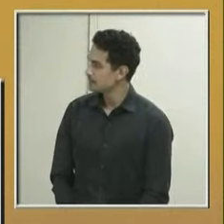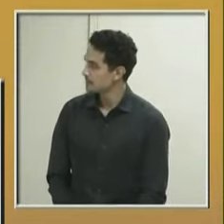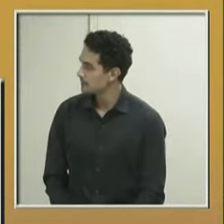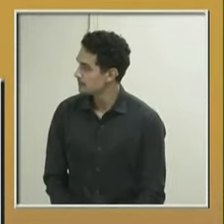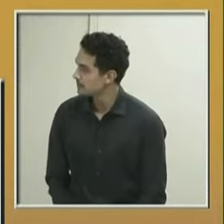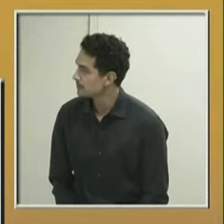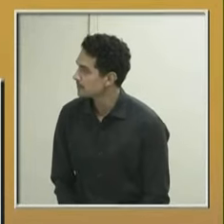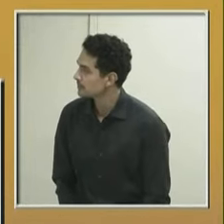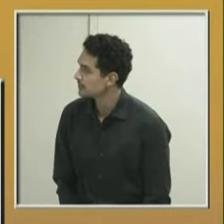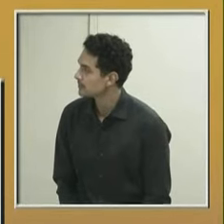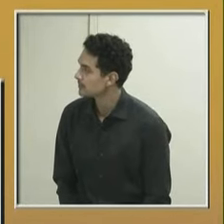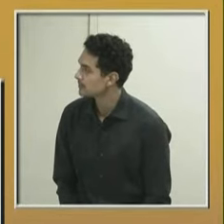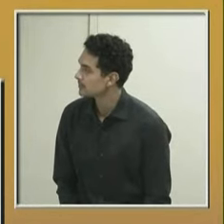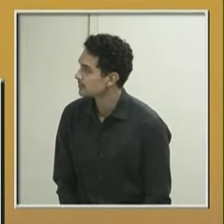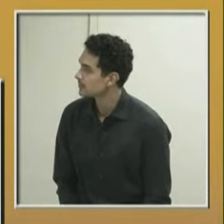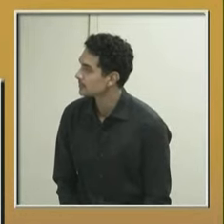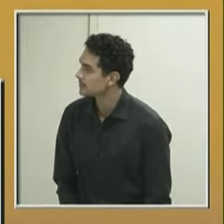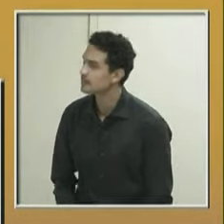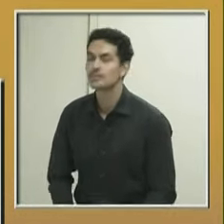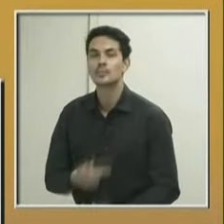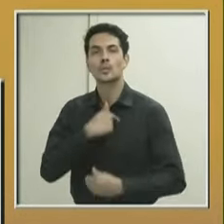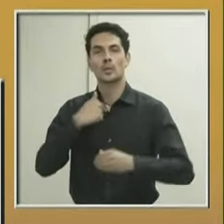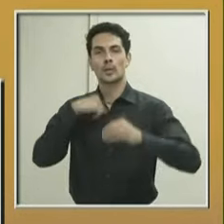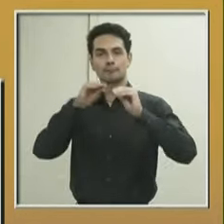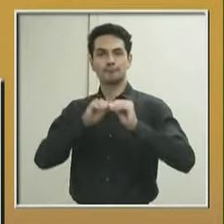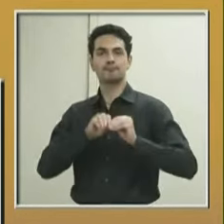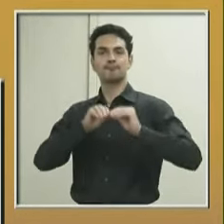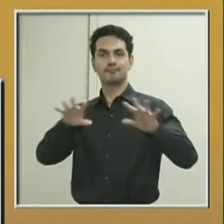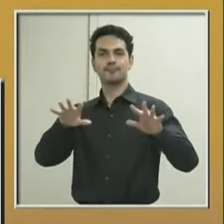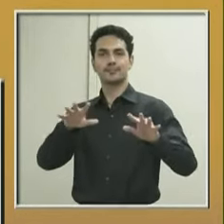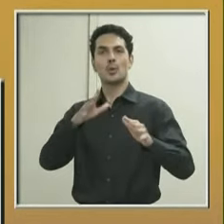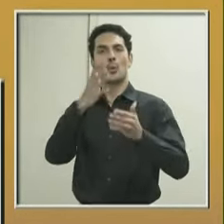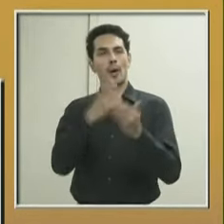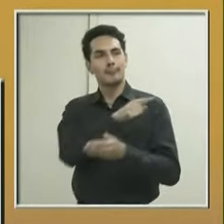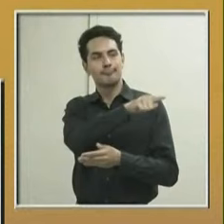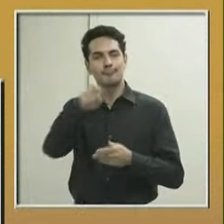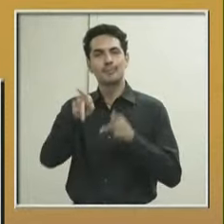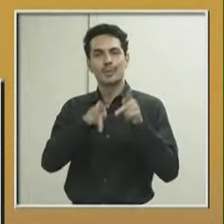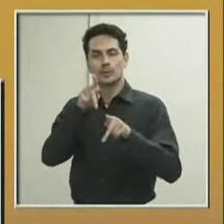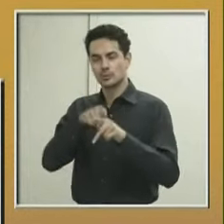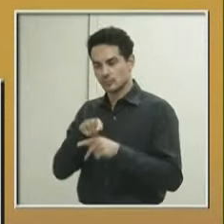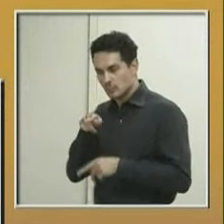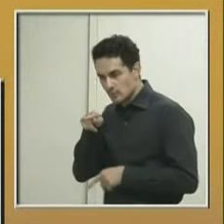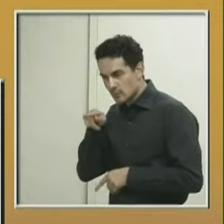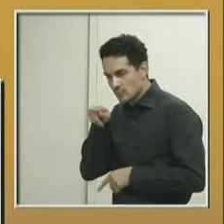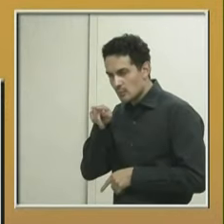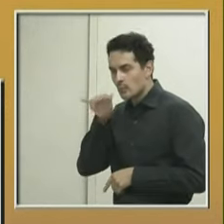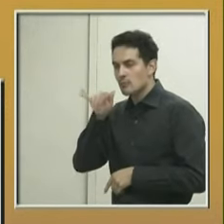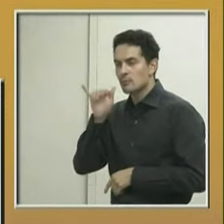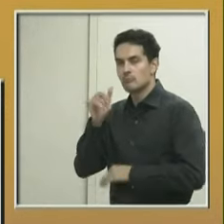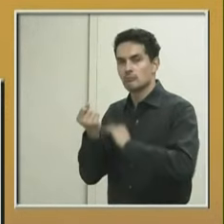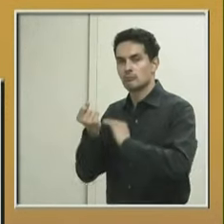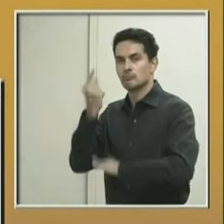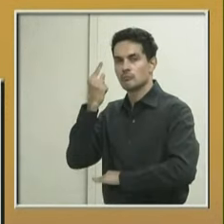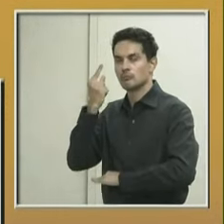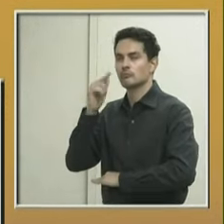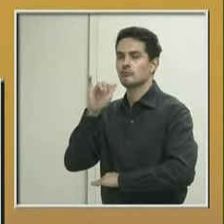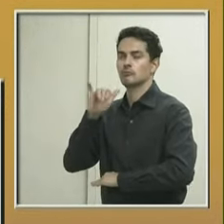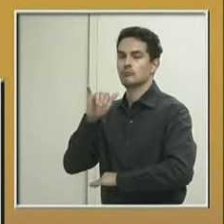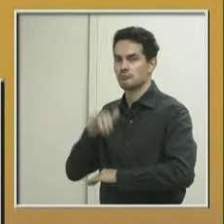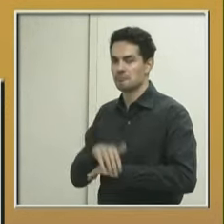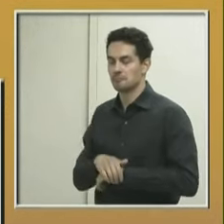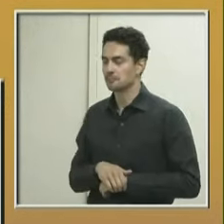We will also share that animation so that people can really look at it in detail and break it down. Also